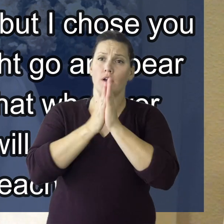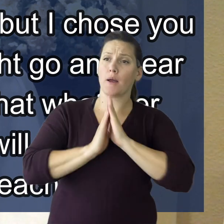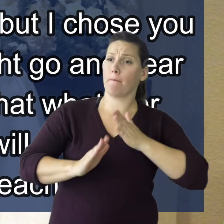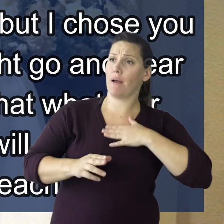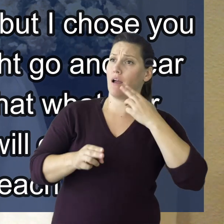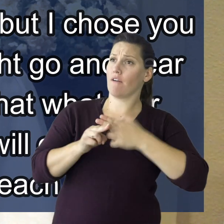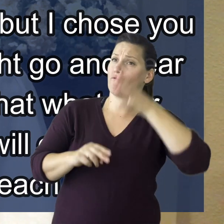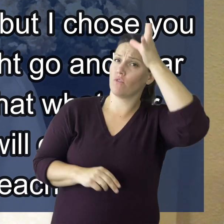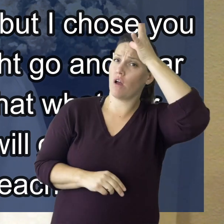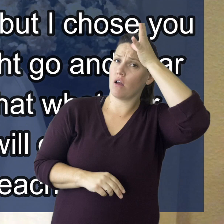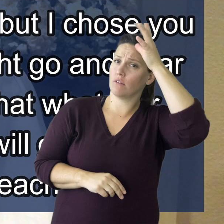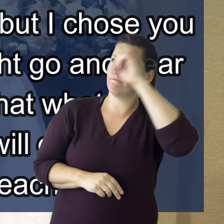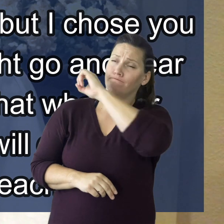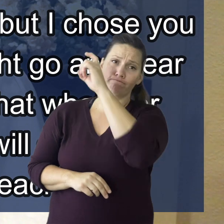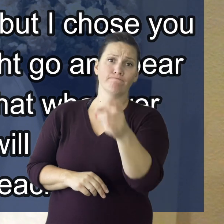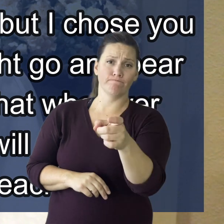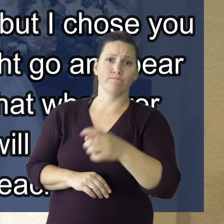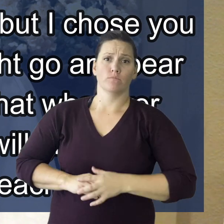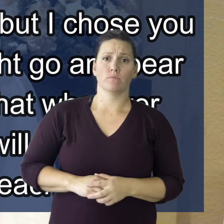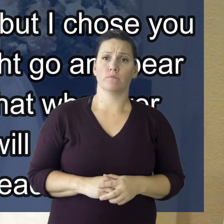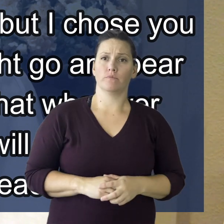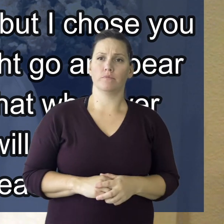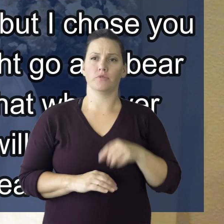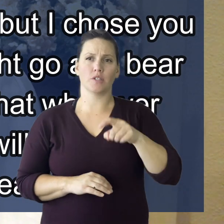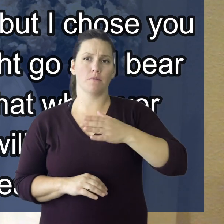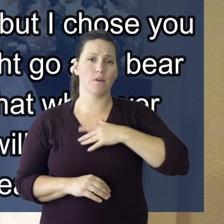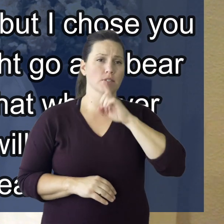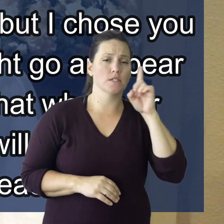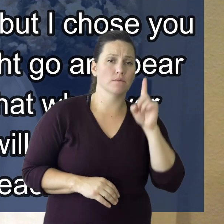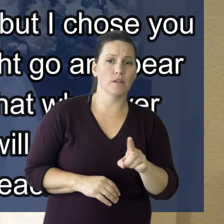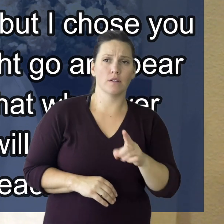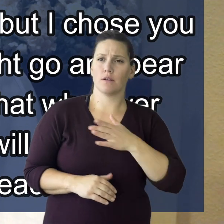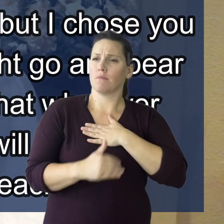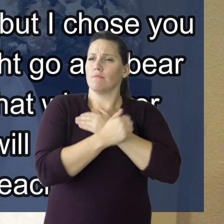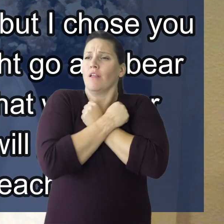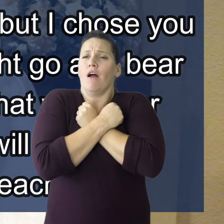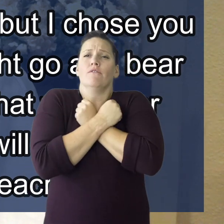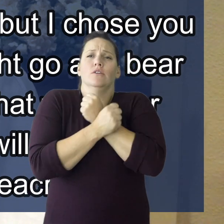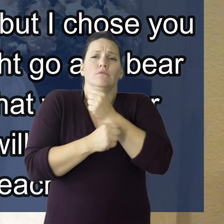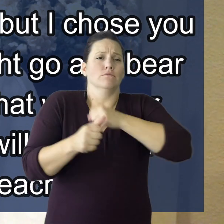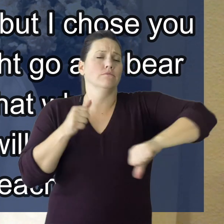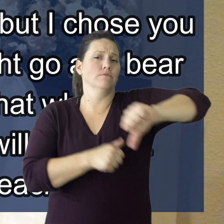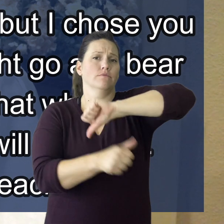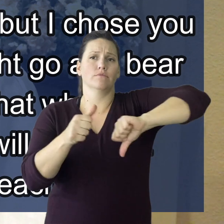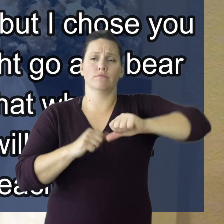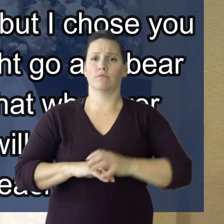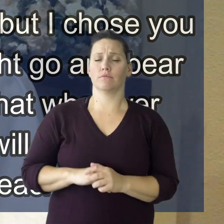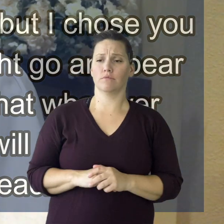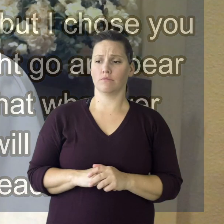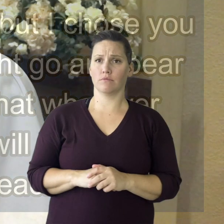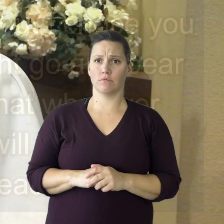whatever you ask in my name, the Father will give you. This is my command: love each